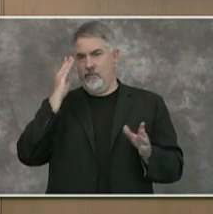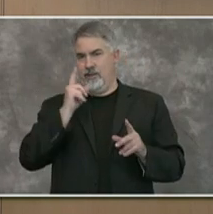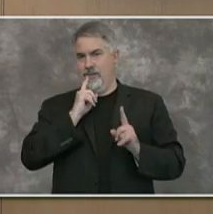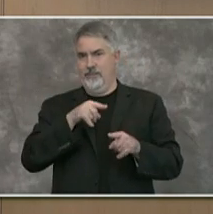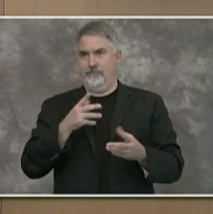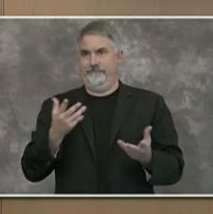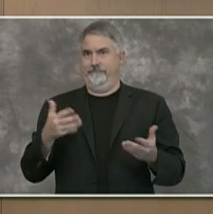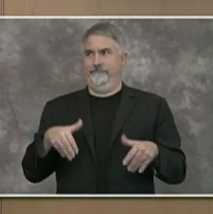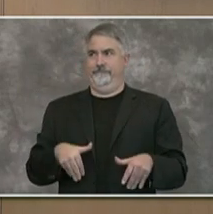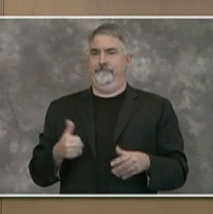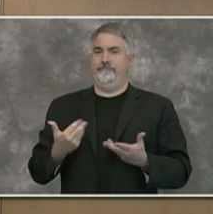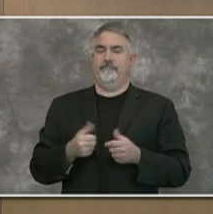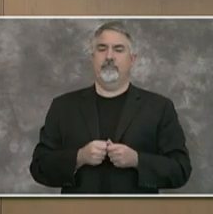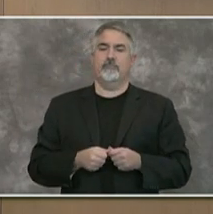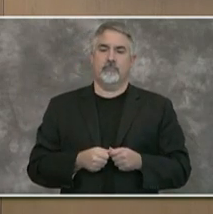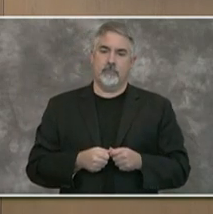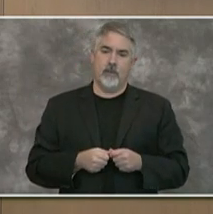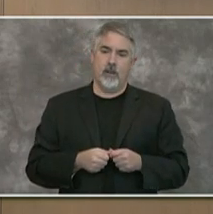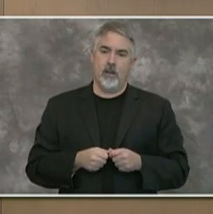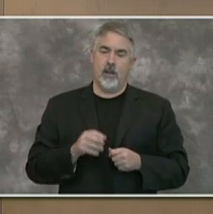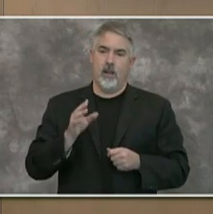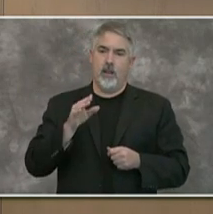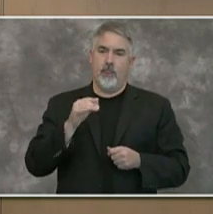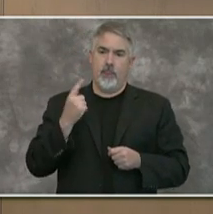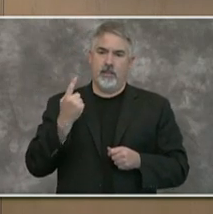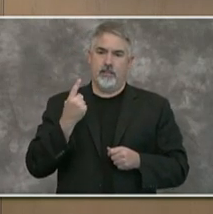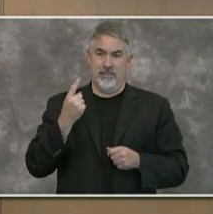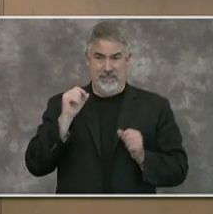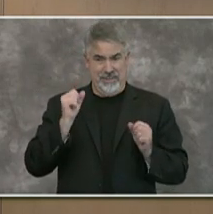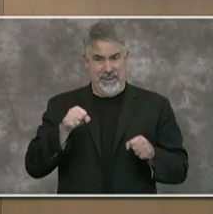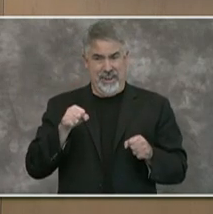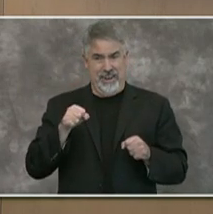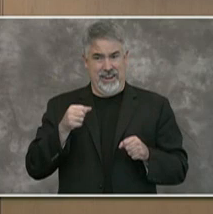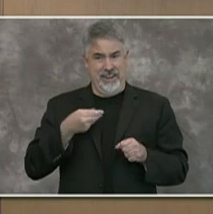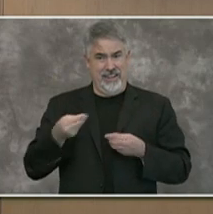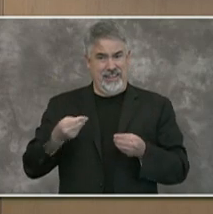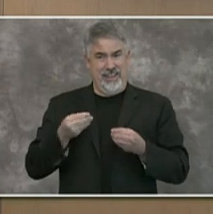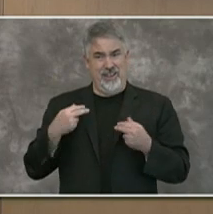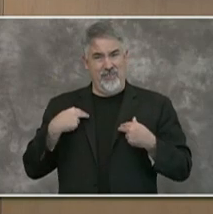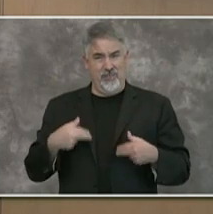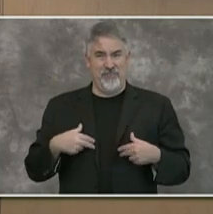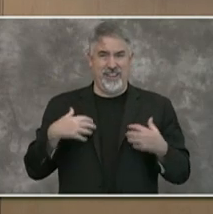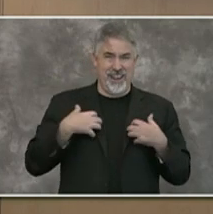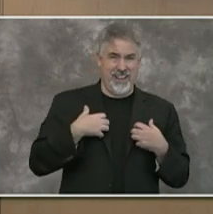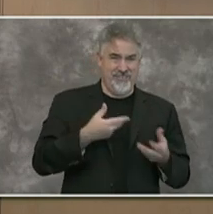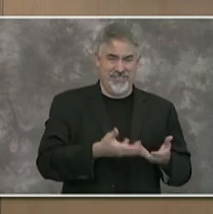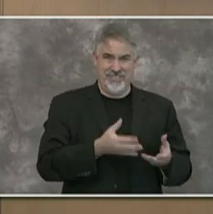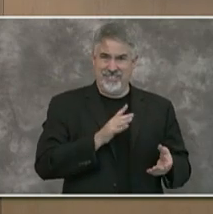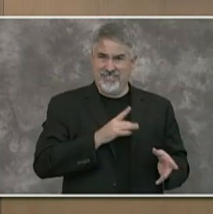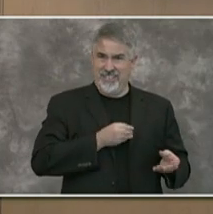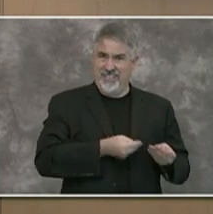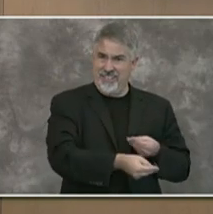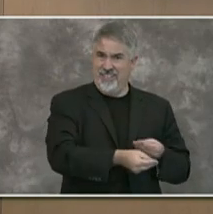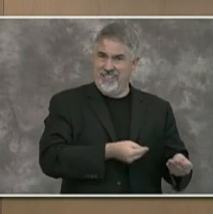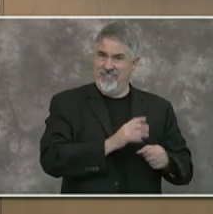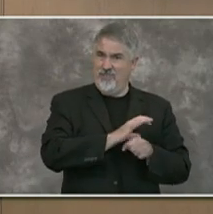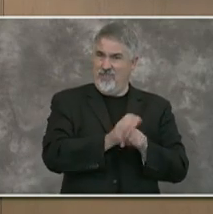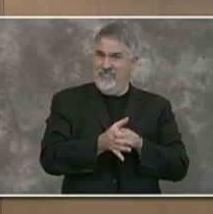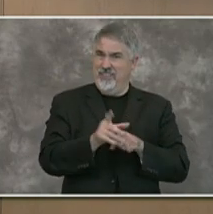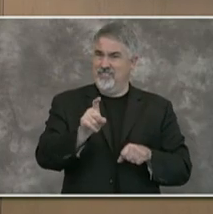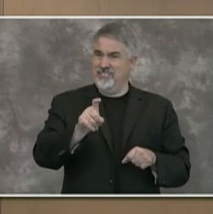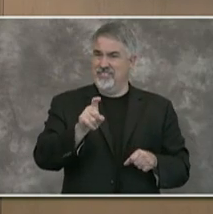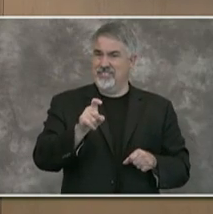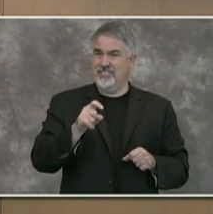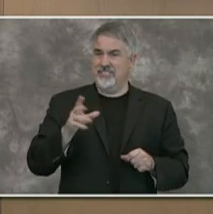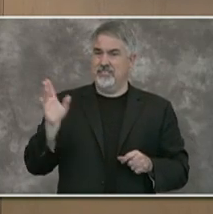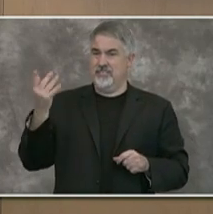about passage of the virus between humans and animals about a research report that actually just came